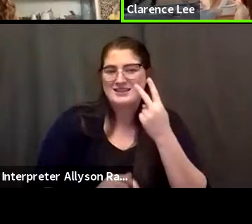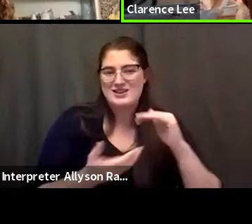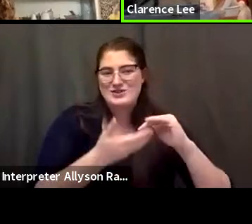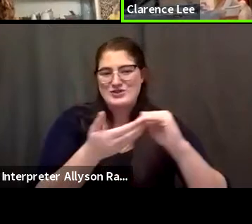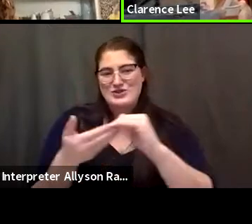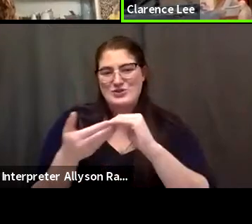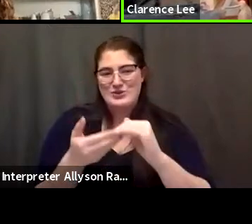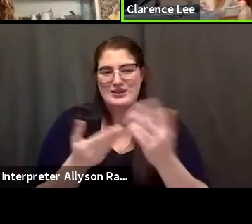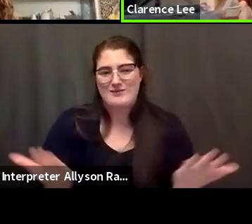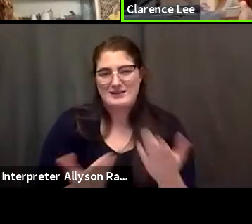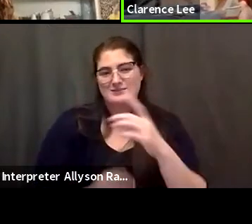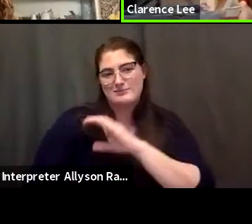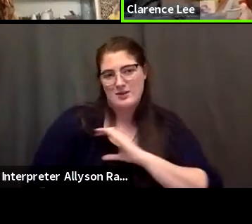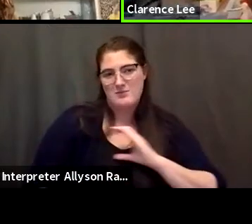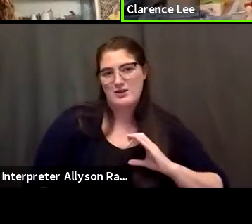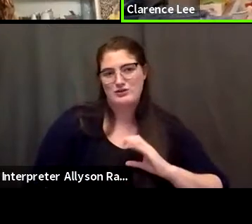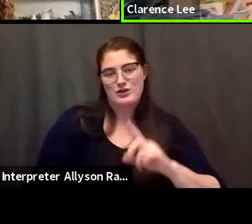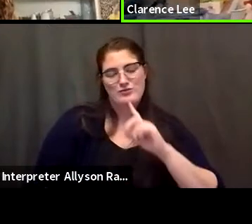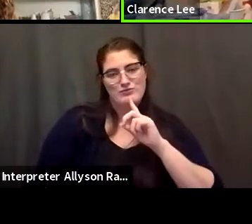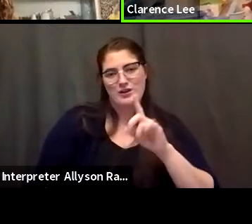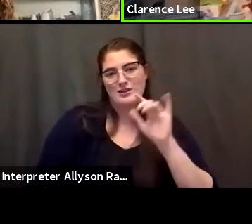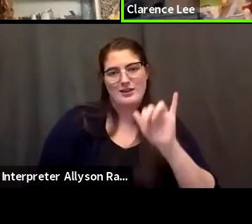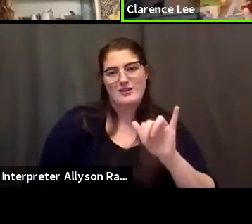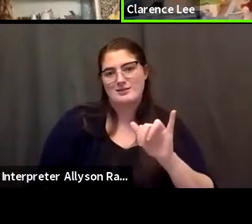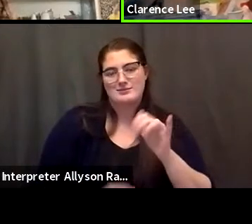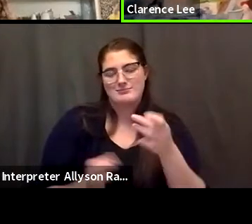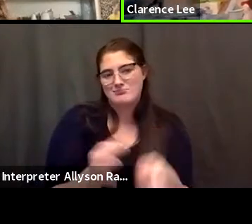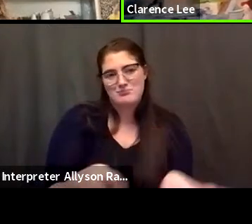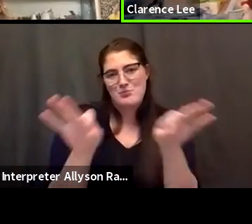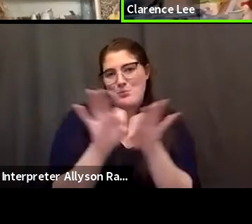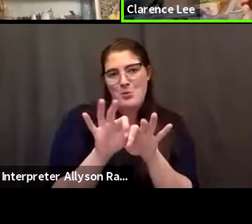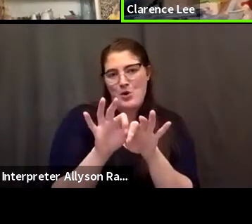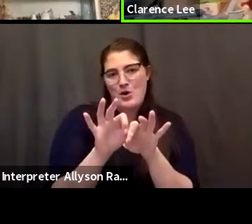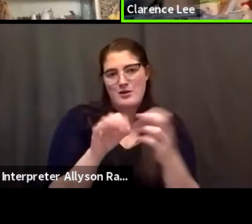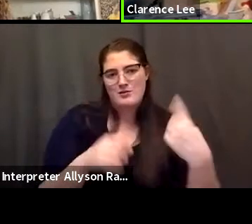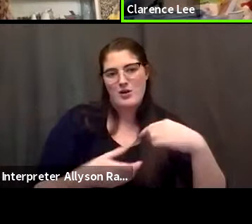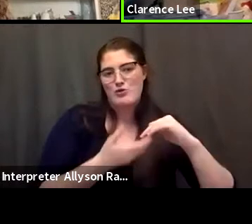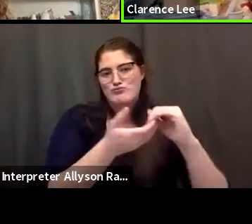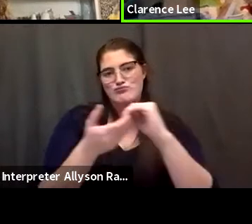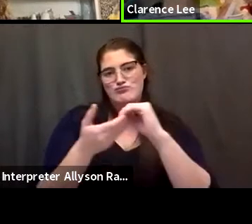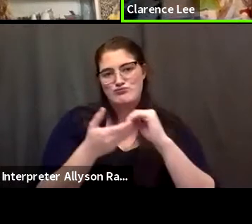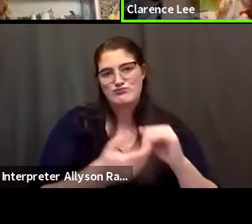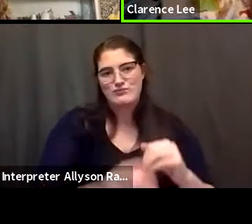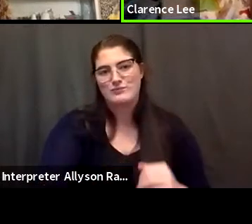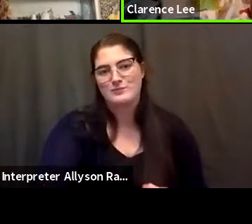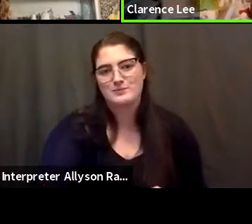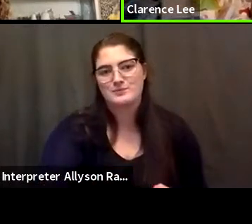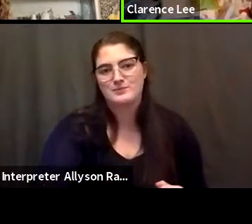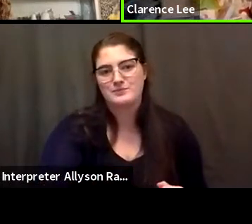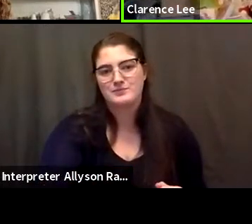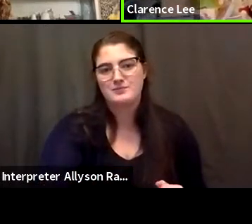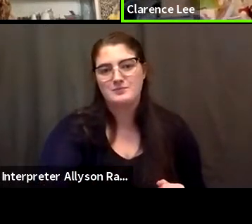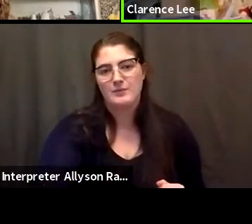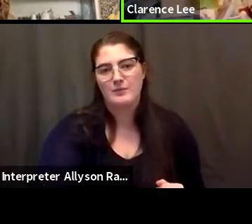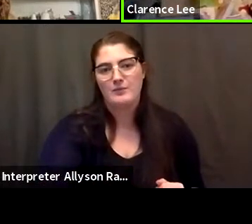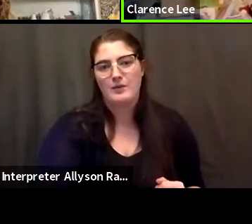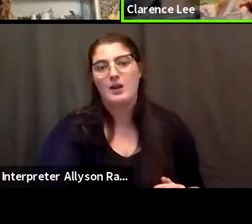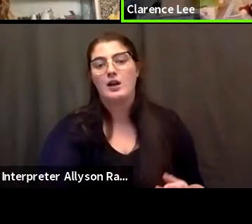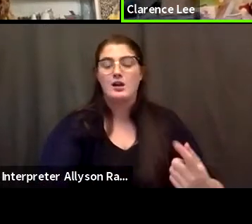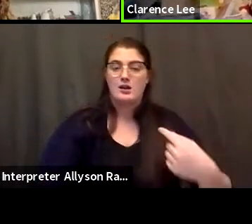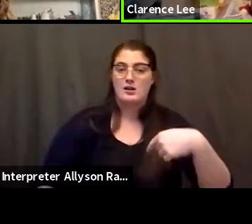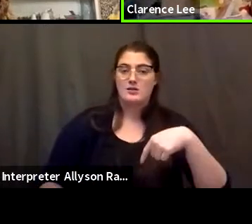that is really what I take away from this, that we're a unified unit, and we know